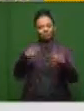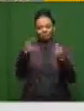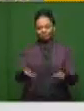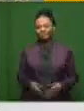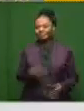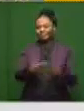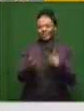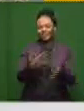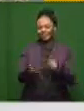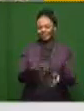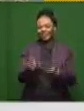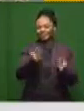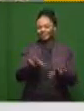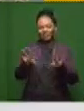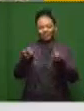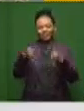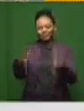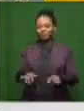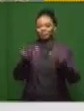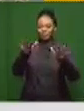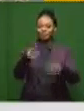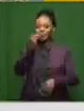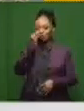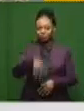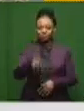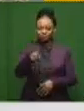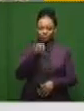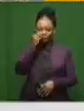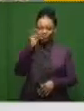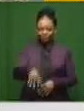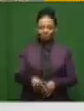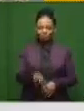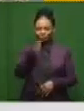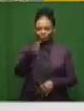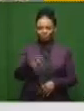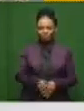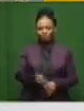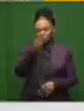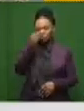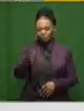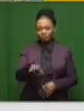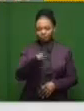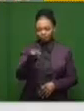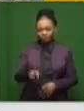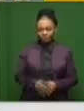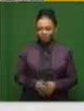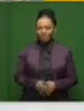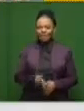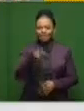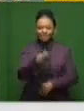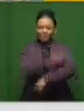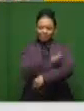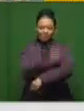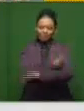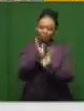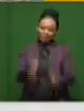get through sapra so people must this is nonsense and I think we have to say very loudly it's nonsense these are vaccines and they're